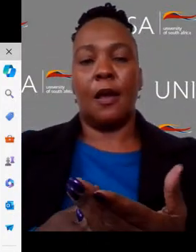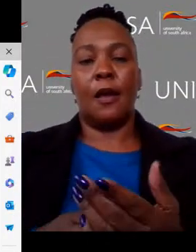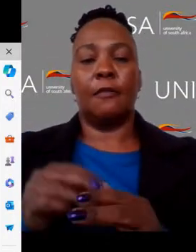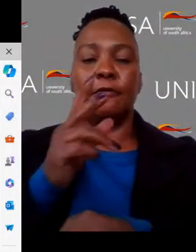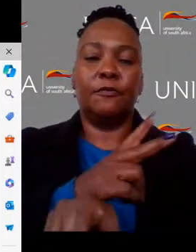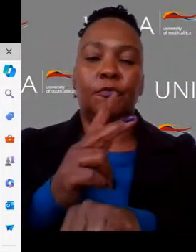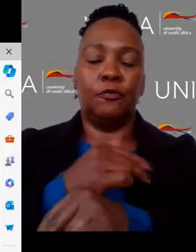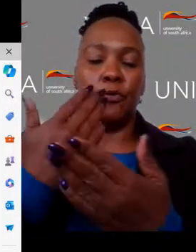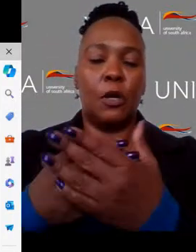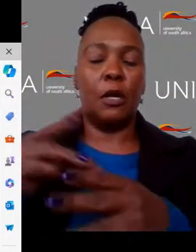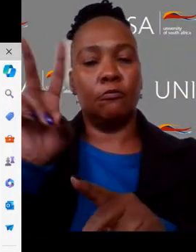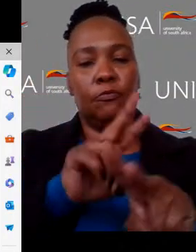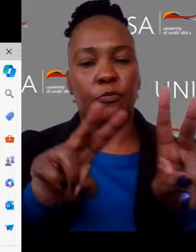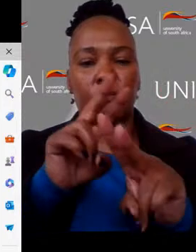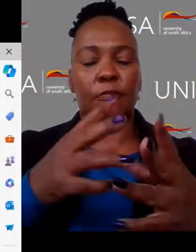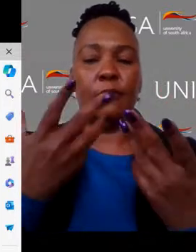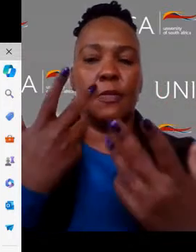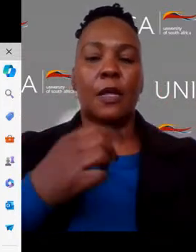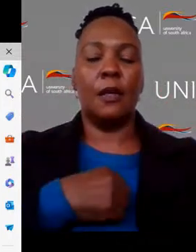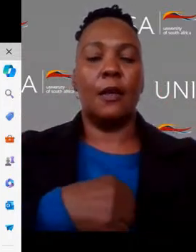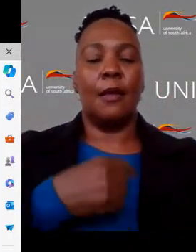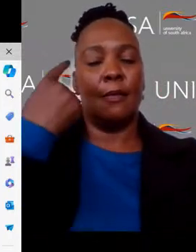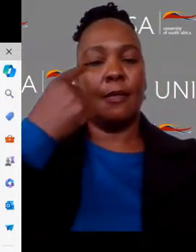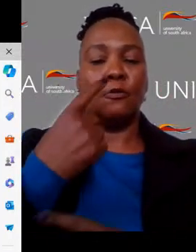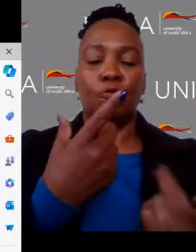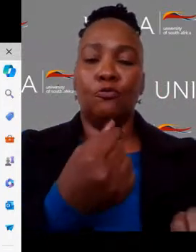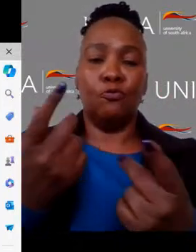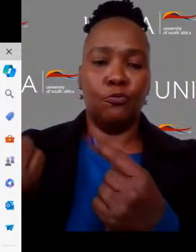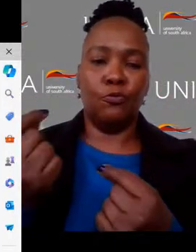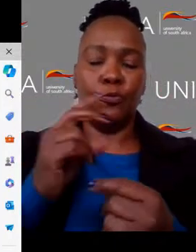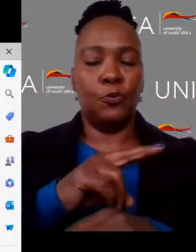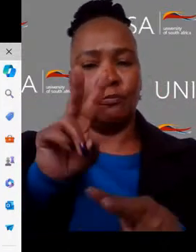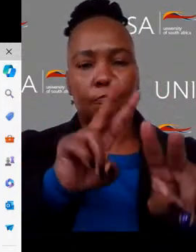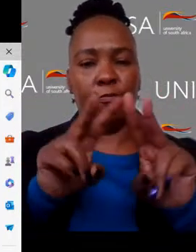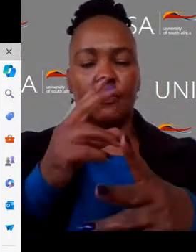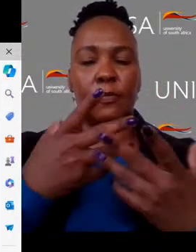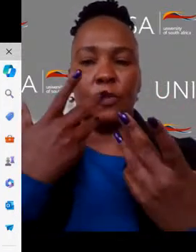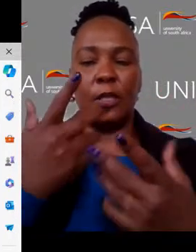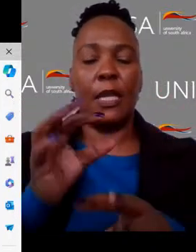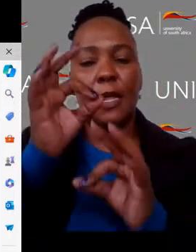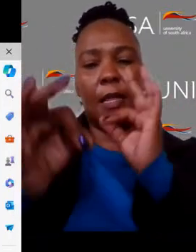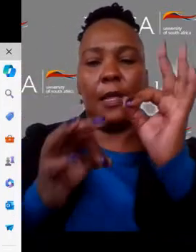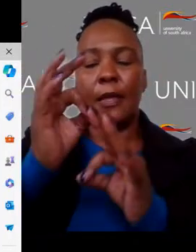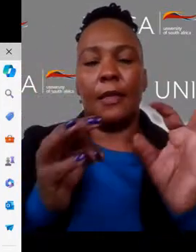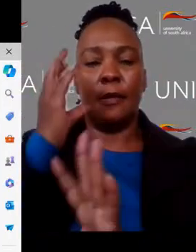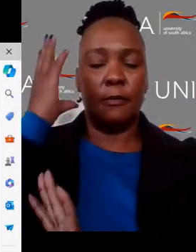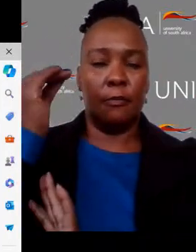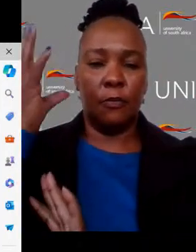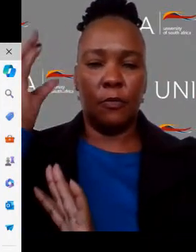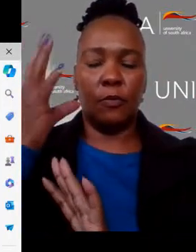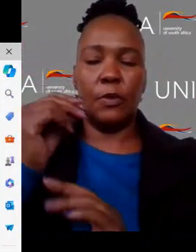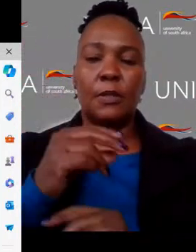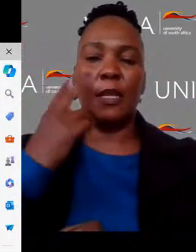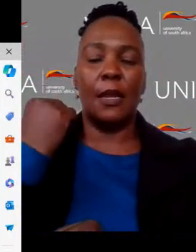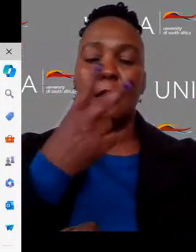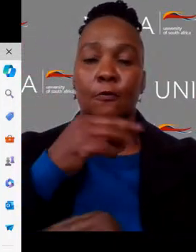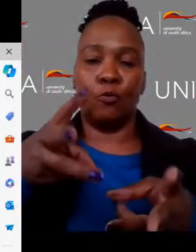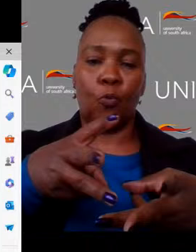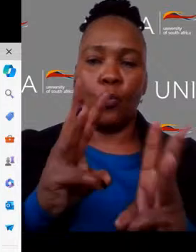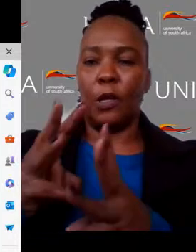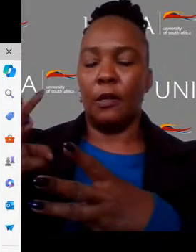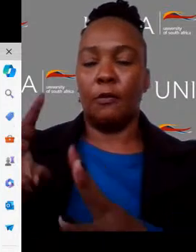watch. I recommend that you do watch it. It explains the student experience in a very nice visual way for